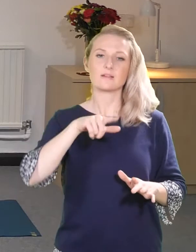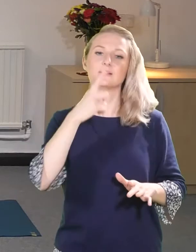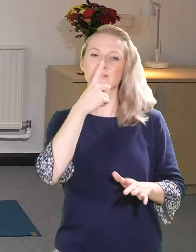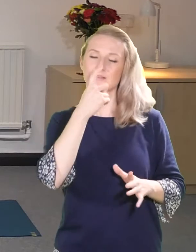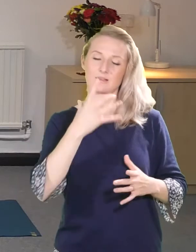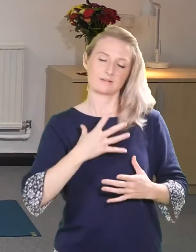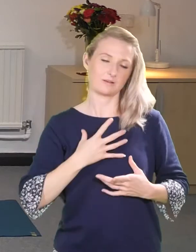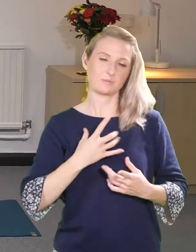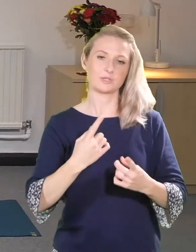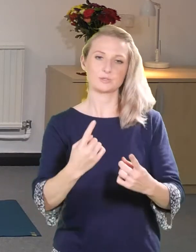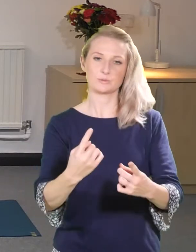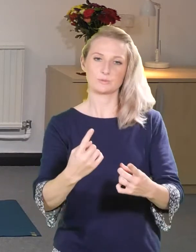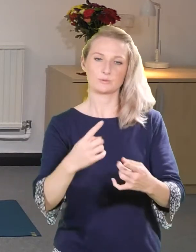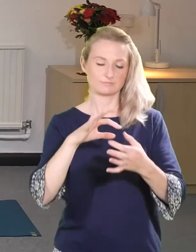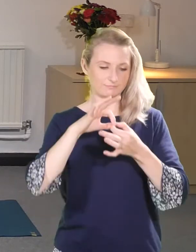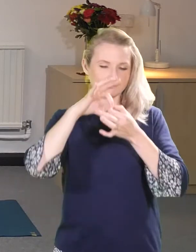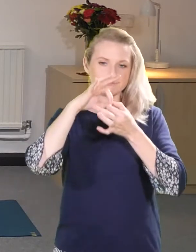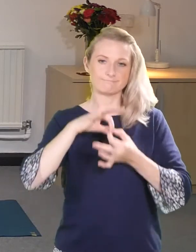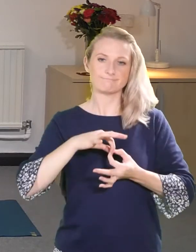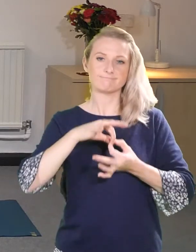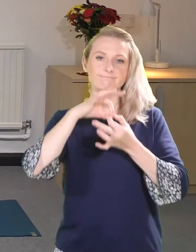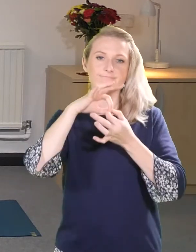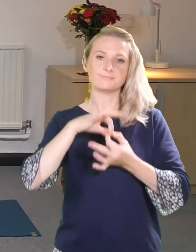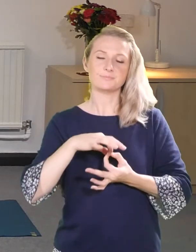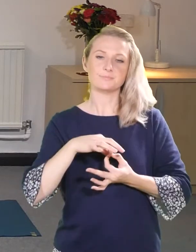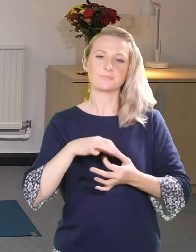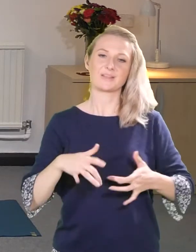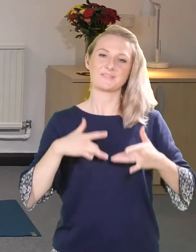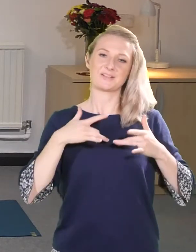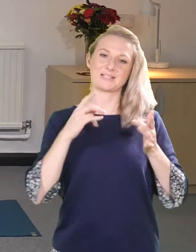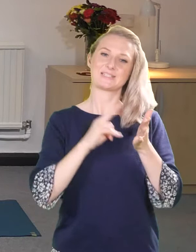Just connecting with your natural breath.